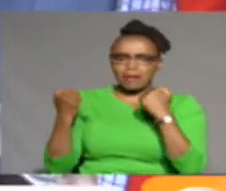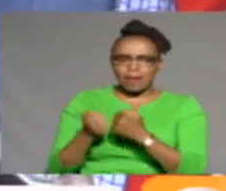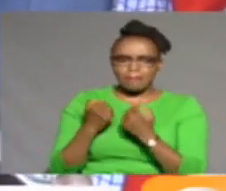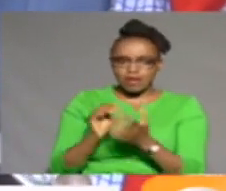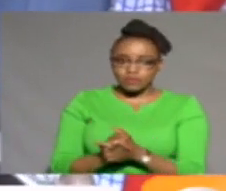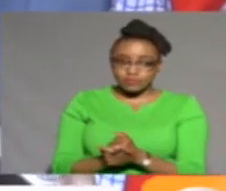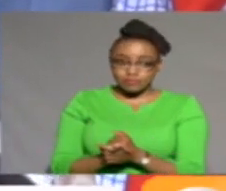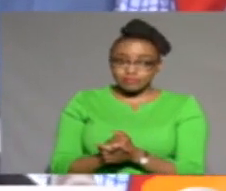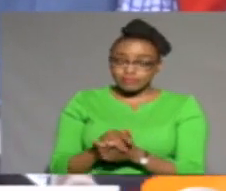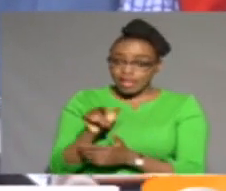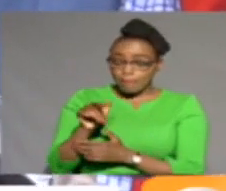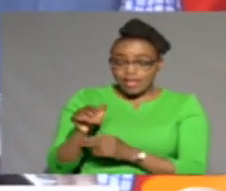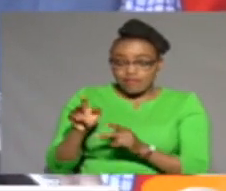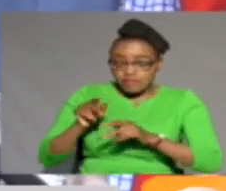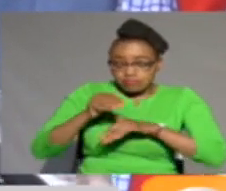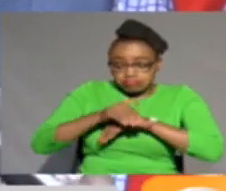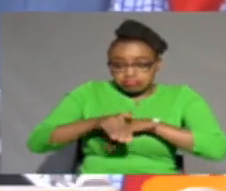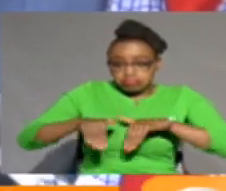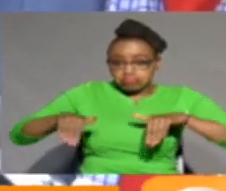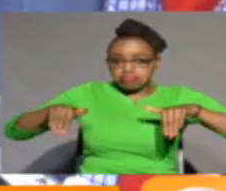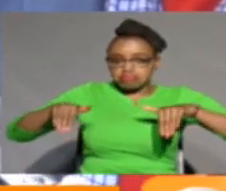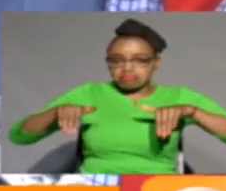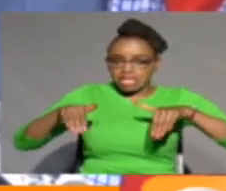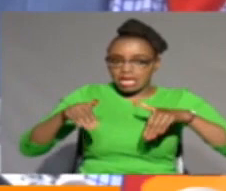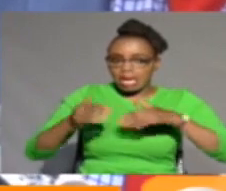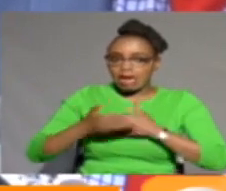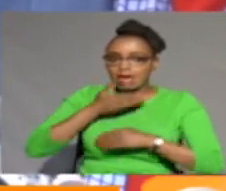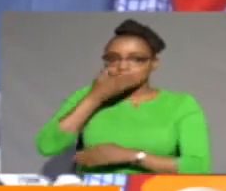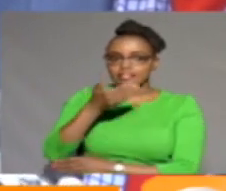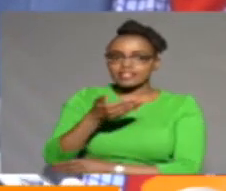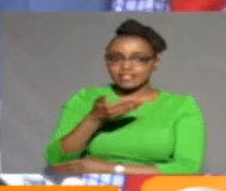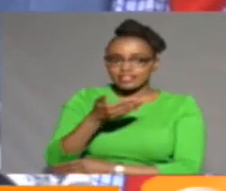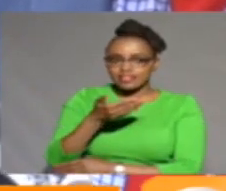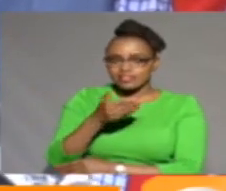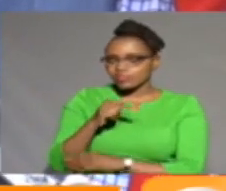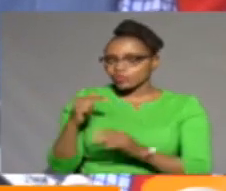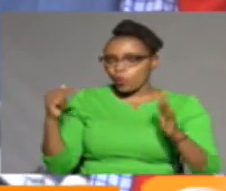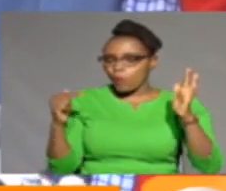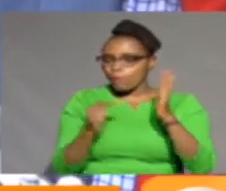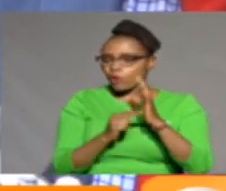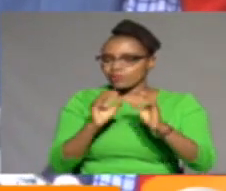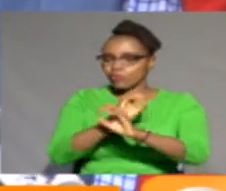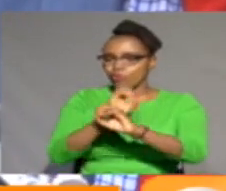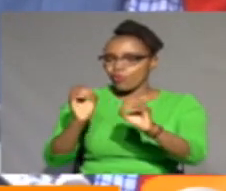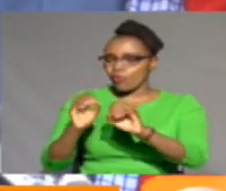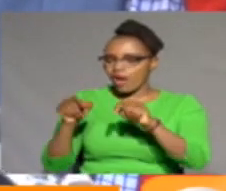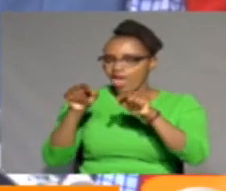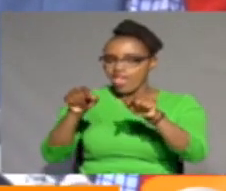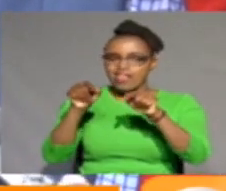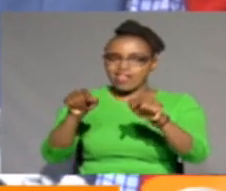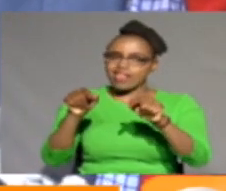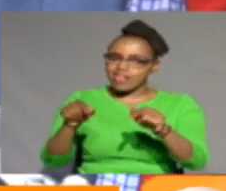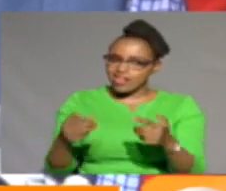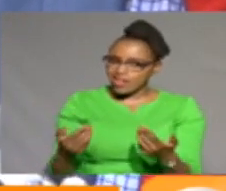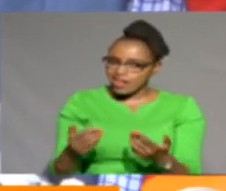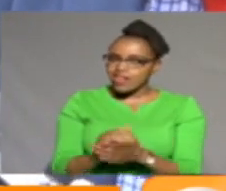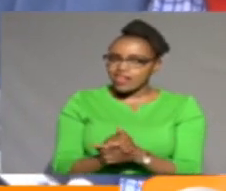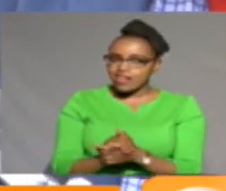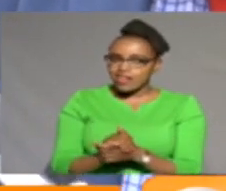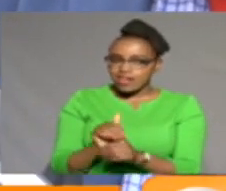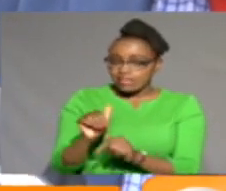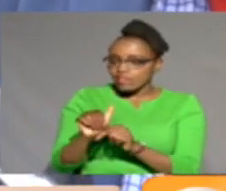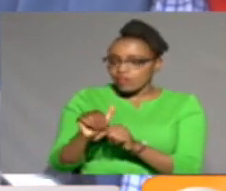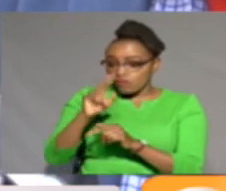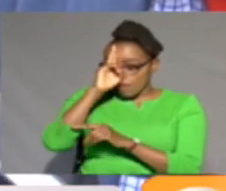Very reserved in responding to useless and baseless allegations because they are under